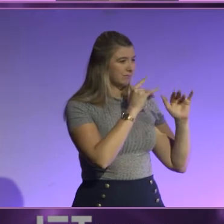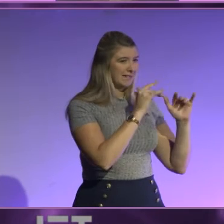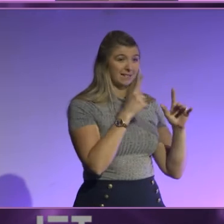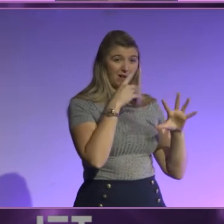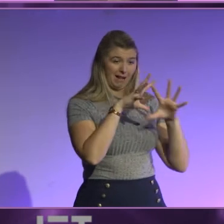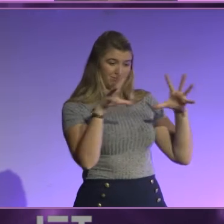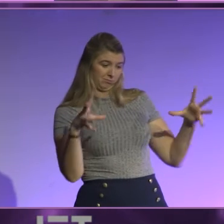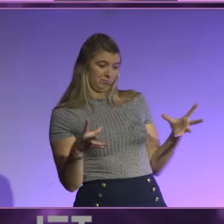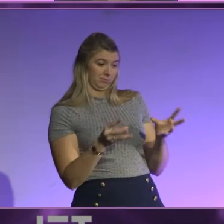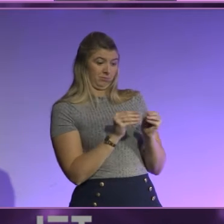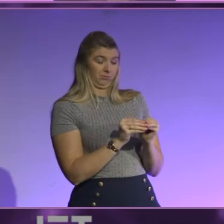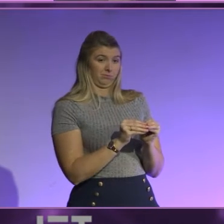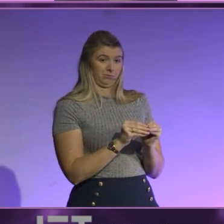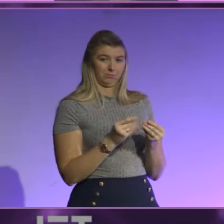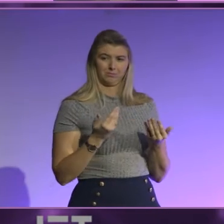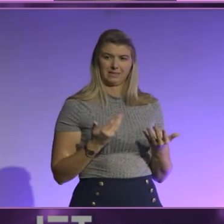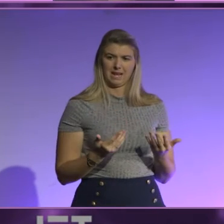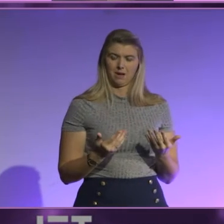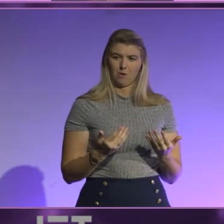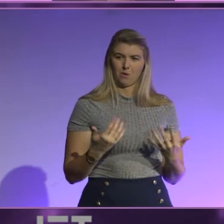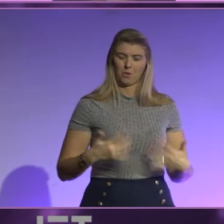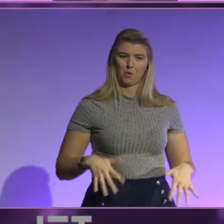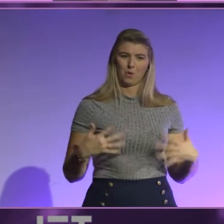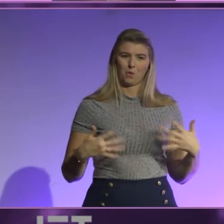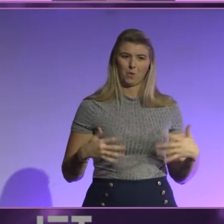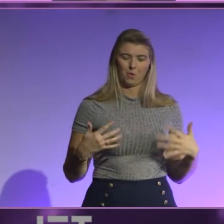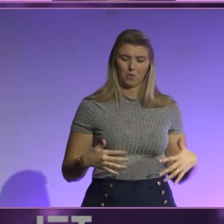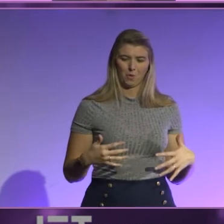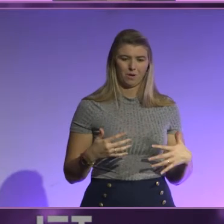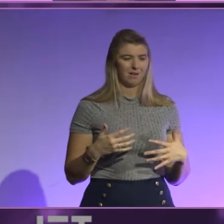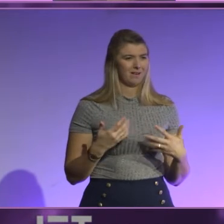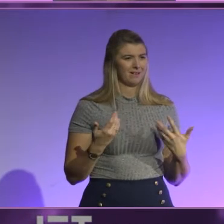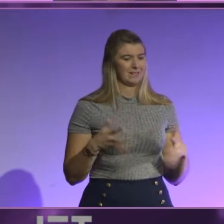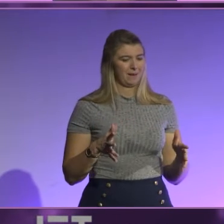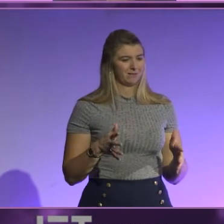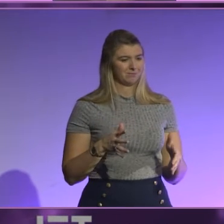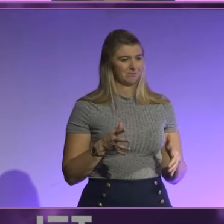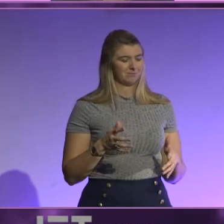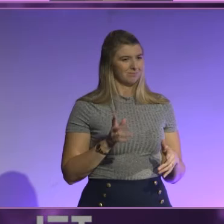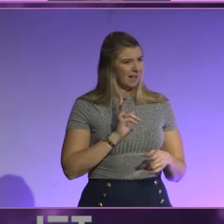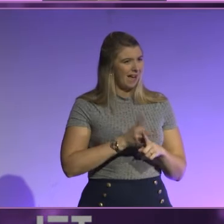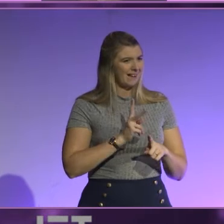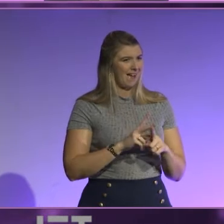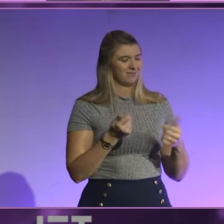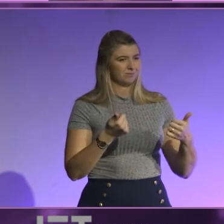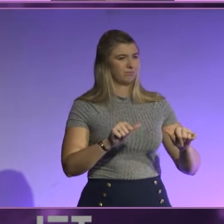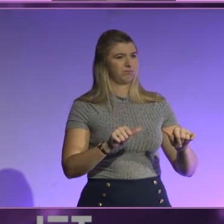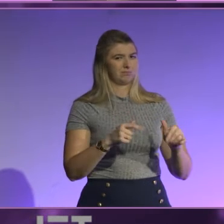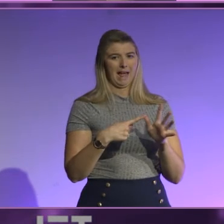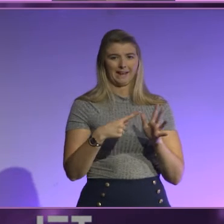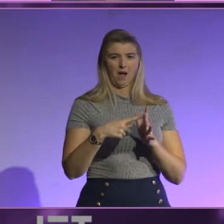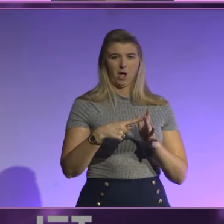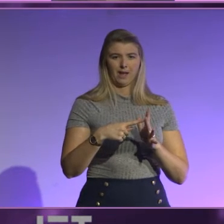Well, now that's amazingly been tackled again by